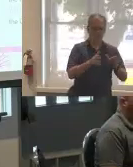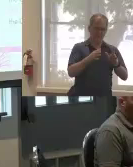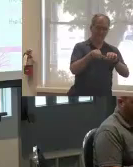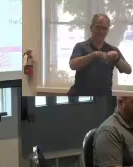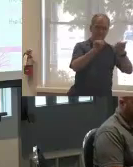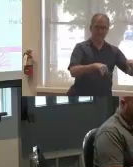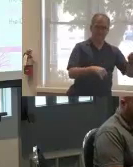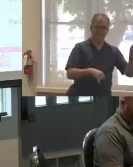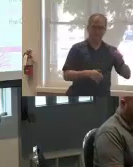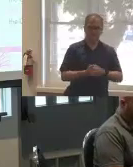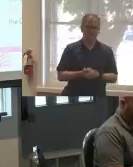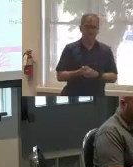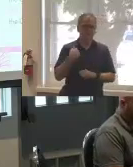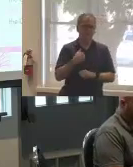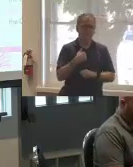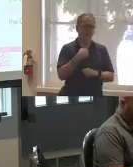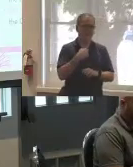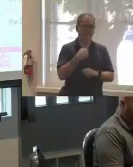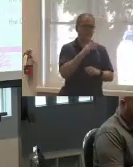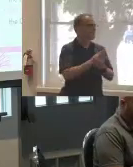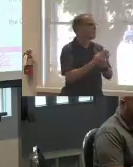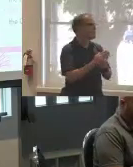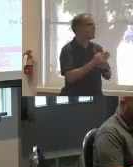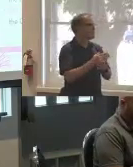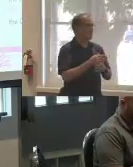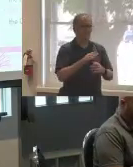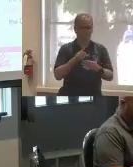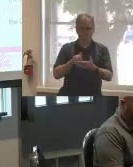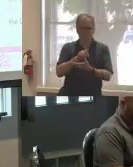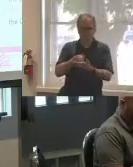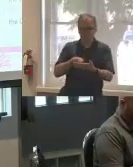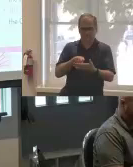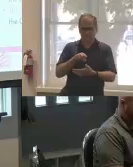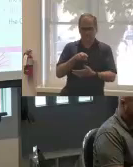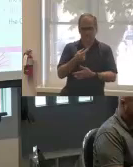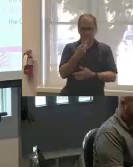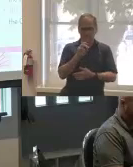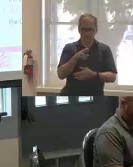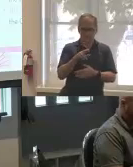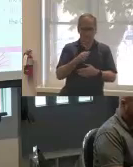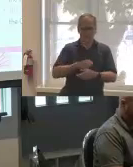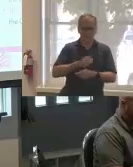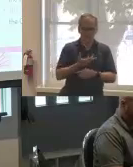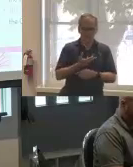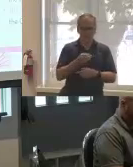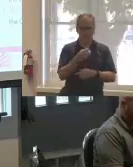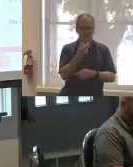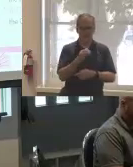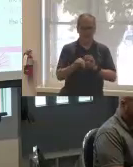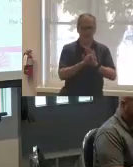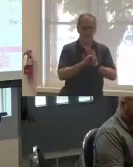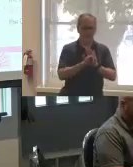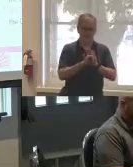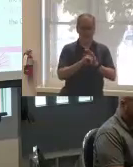when we talk about the context of Ontario, gender expression and gender identity, they were not added to Ontario Human Rights Code until